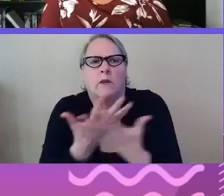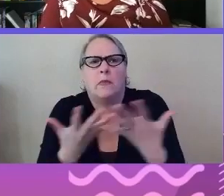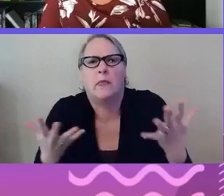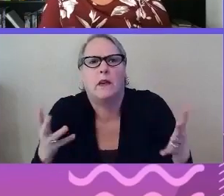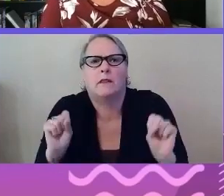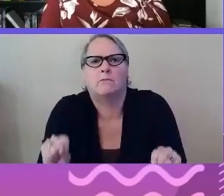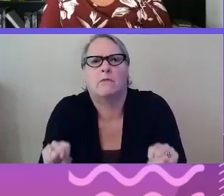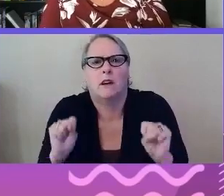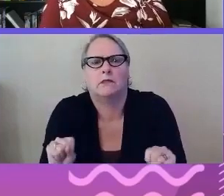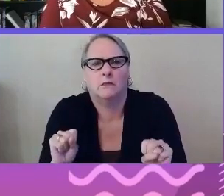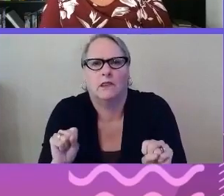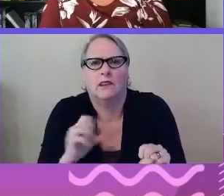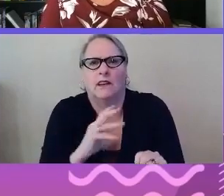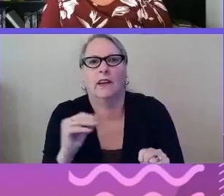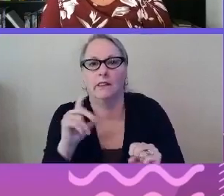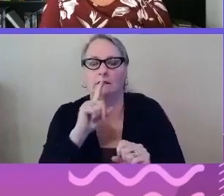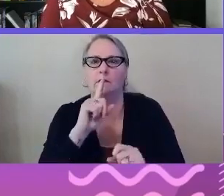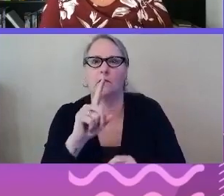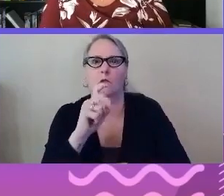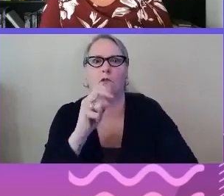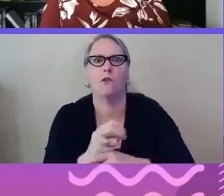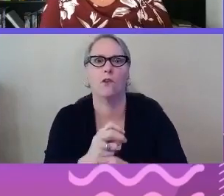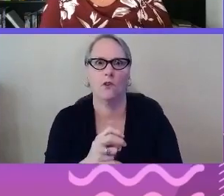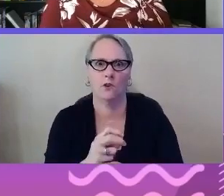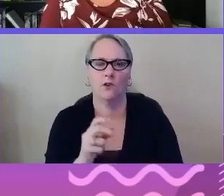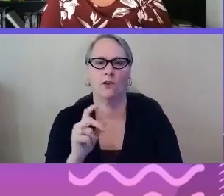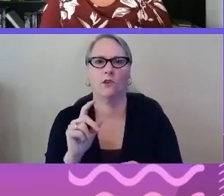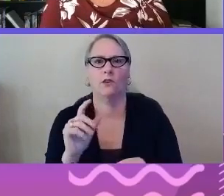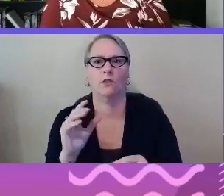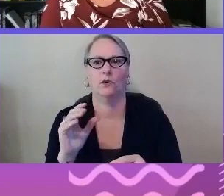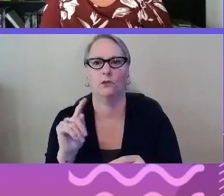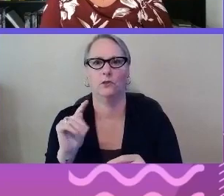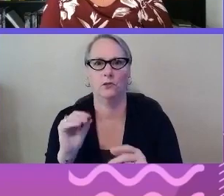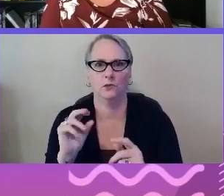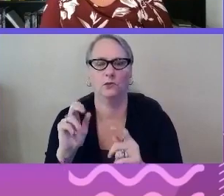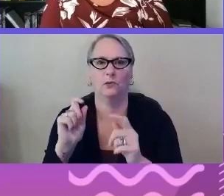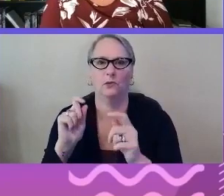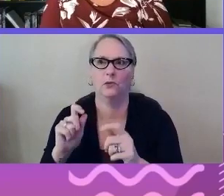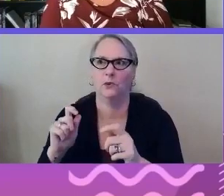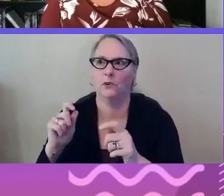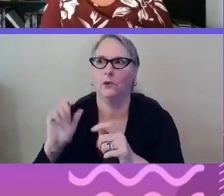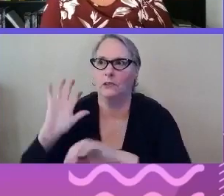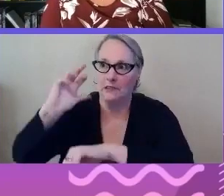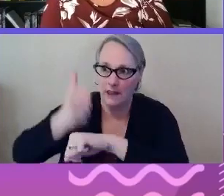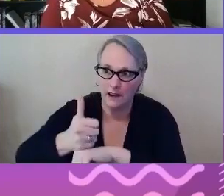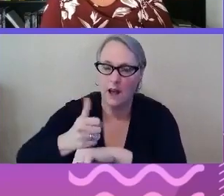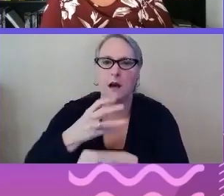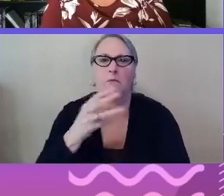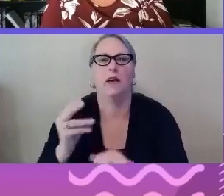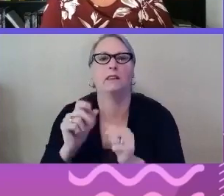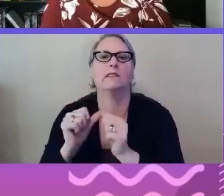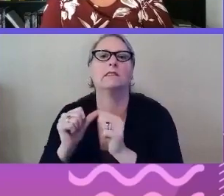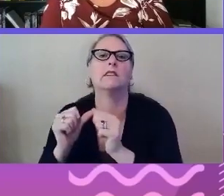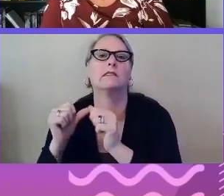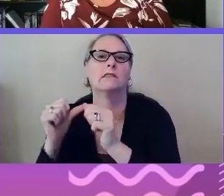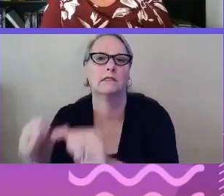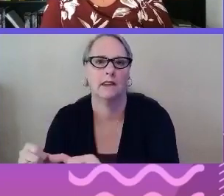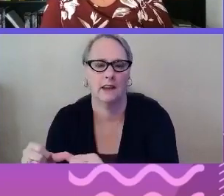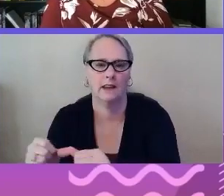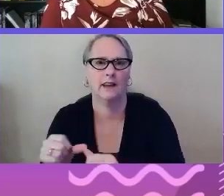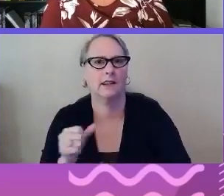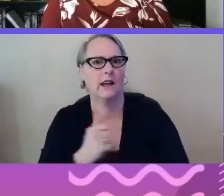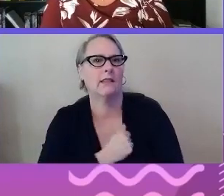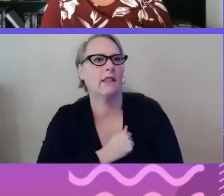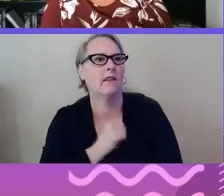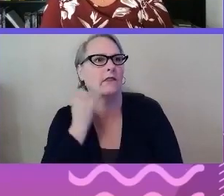And it's so hard to get that up in your classroom and then sustain that over time. So I love the picking something that you